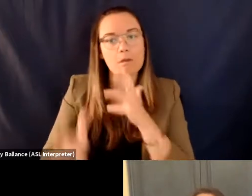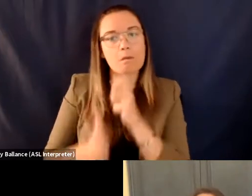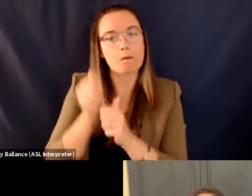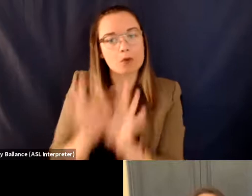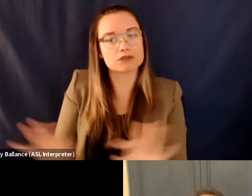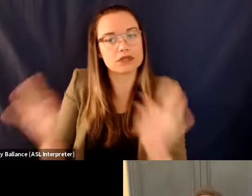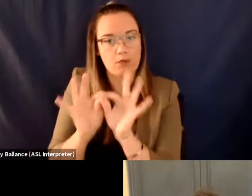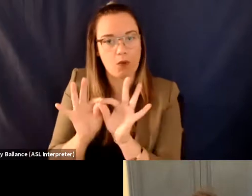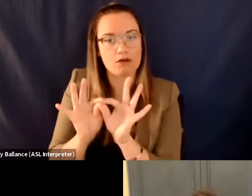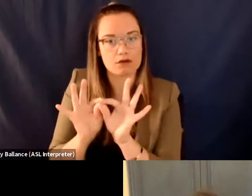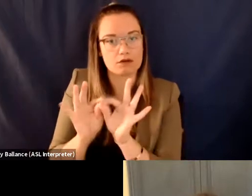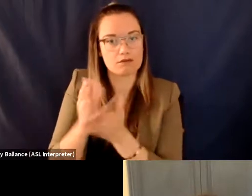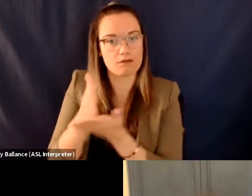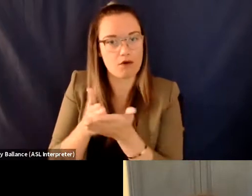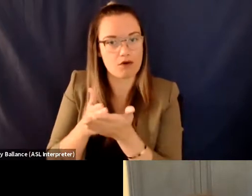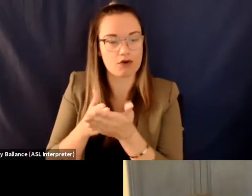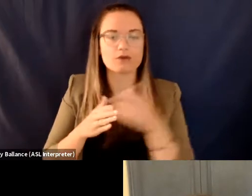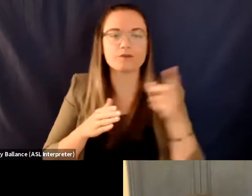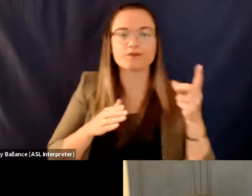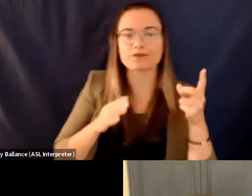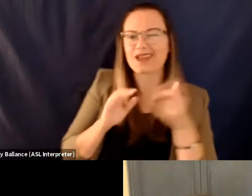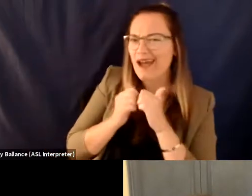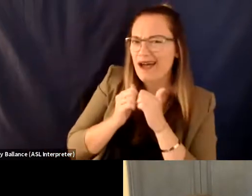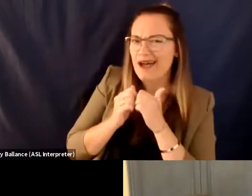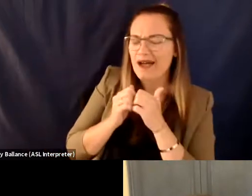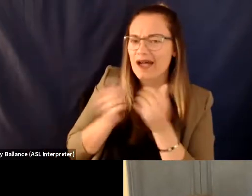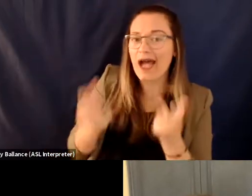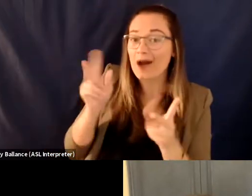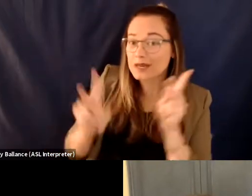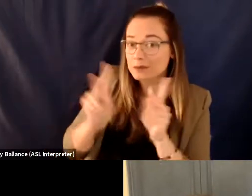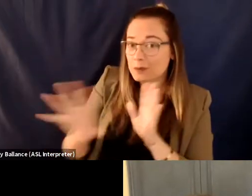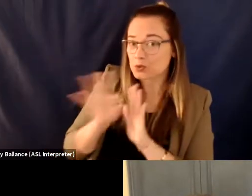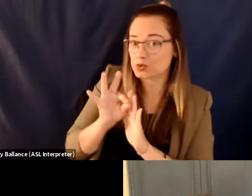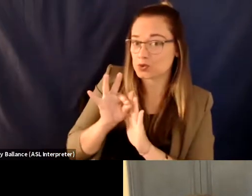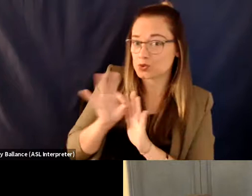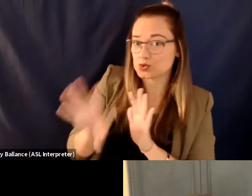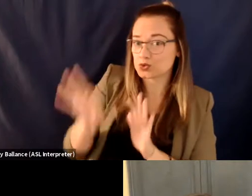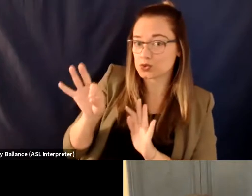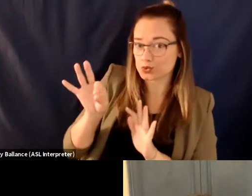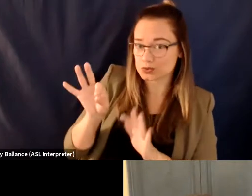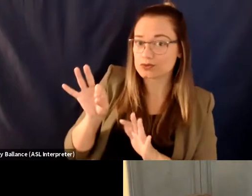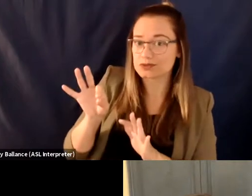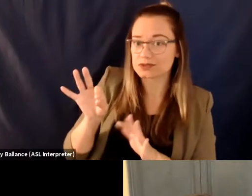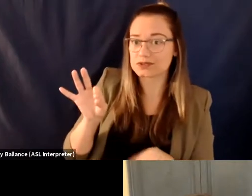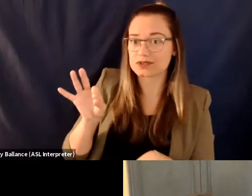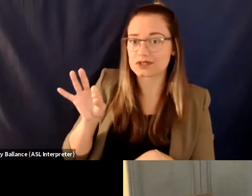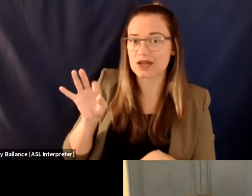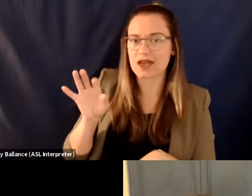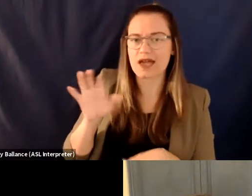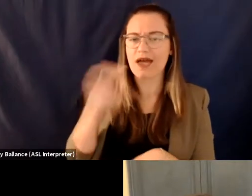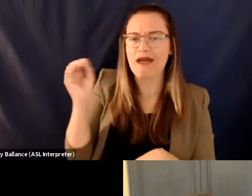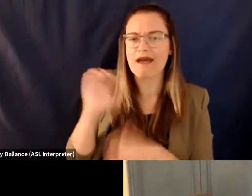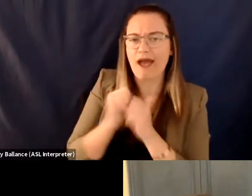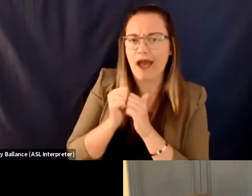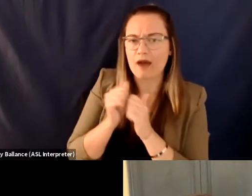chapter, frankly. How did you find, how many did you choose to follow, and how did you make